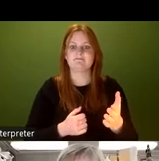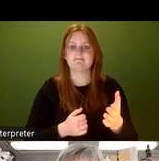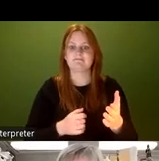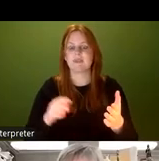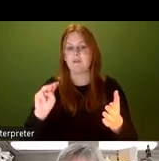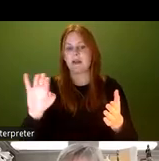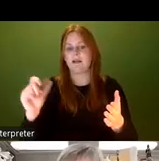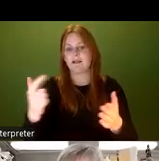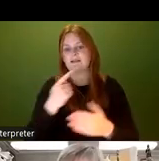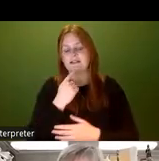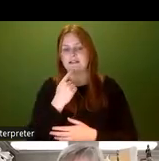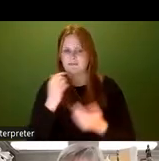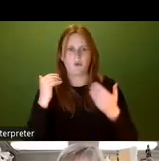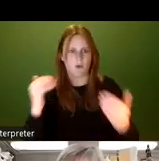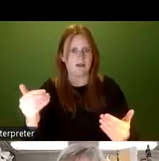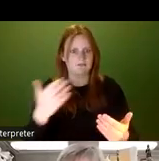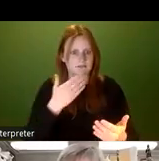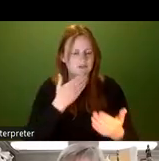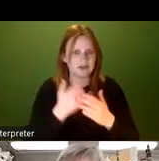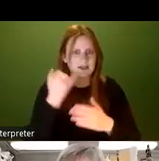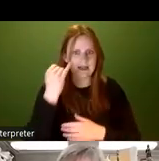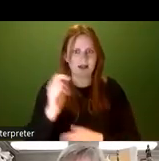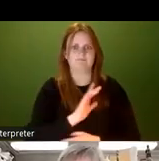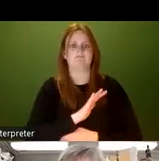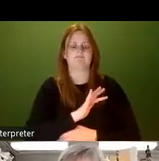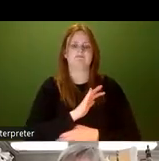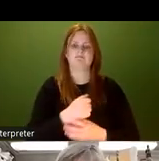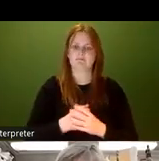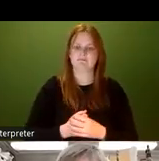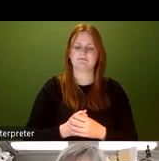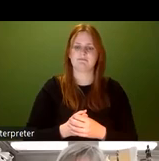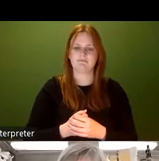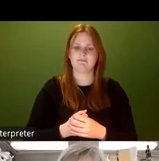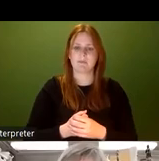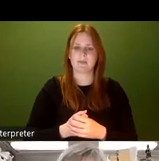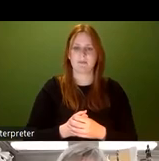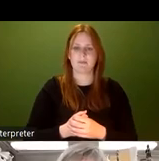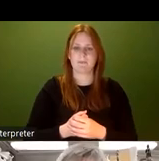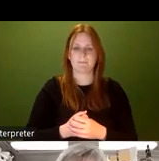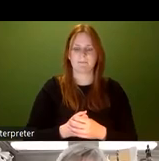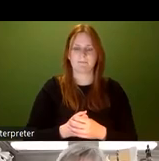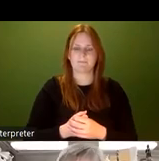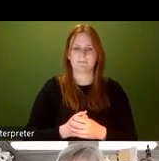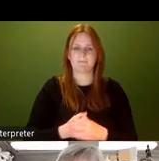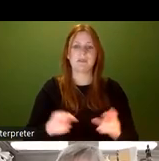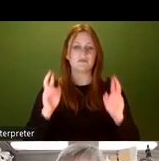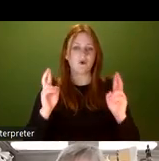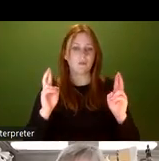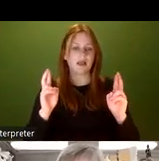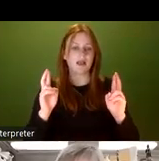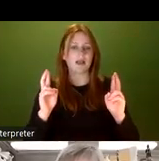ahead from him because I really was hoping I could impart something that would be the antidote to